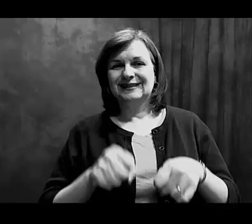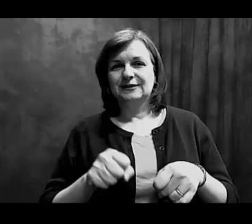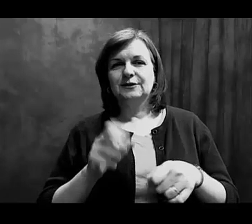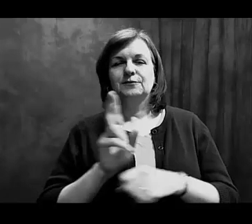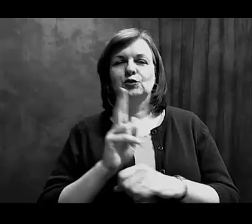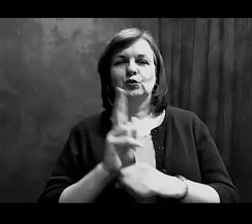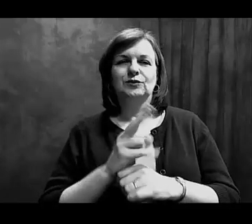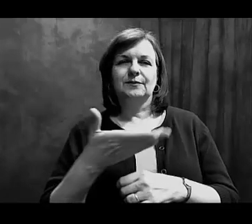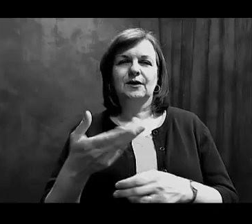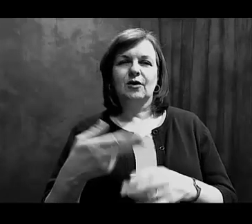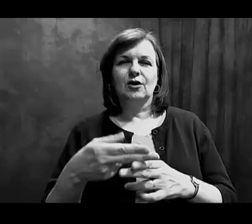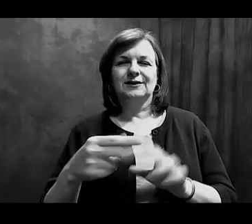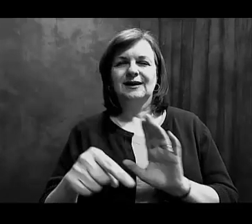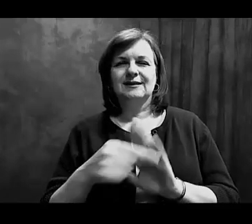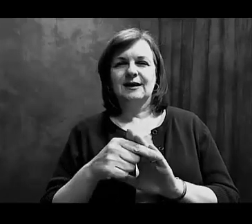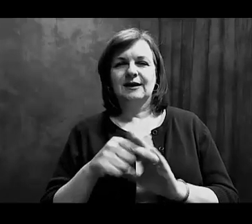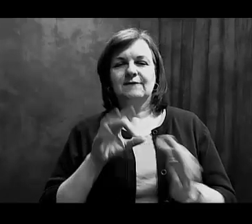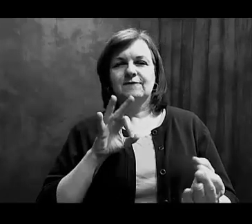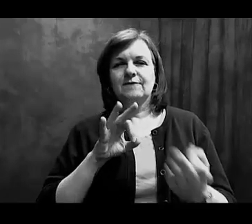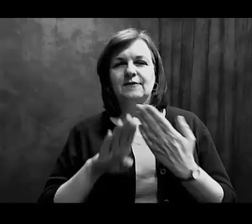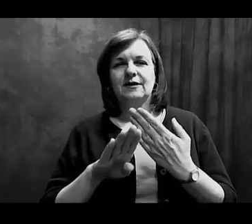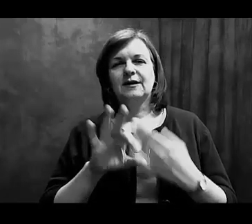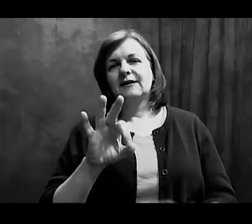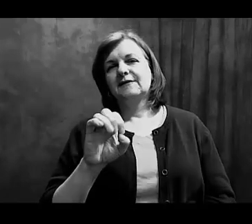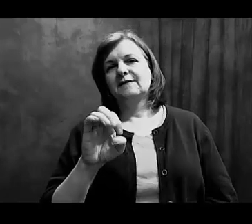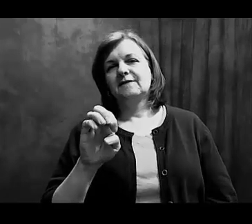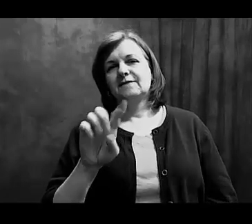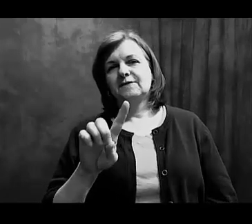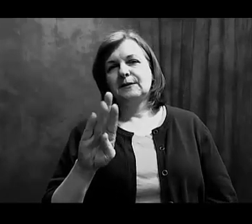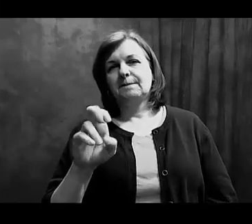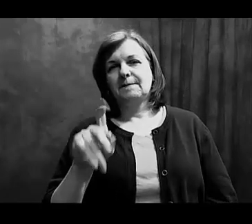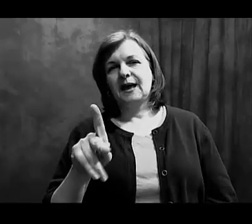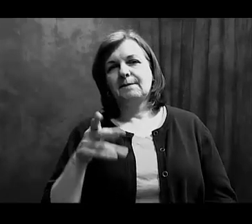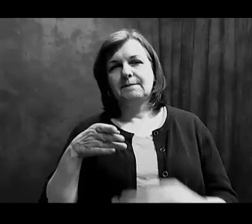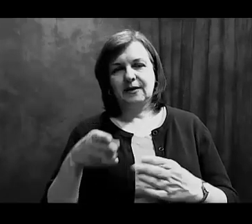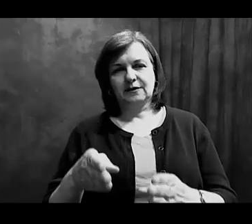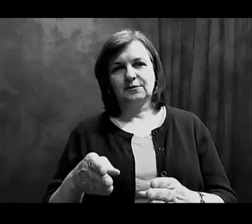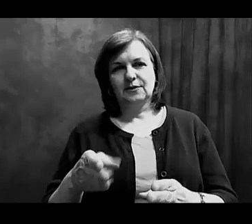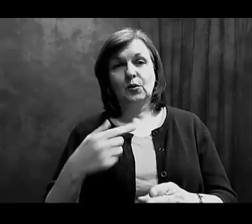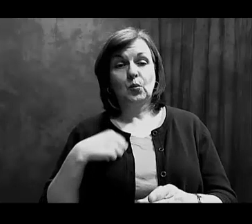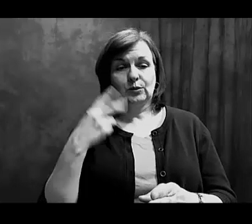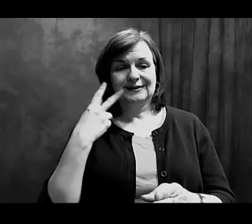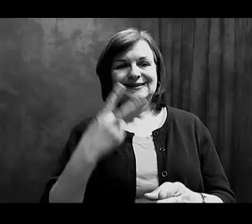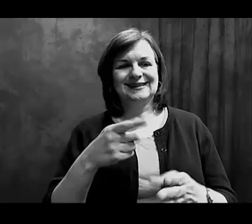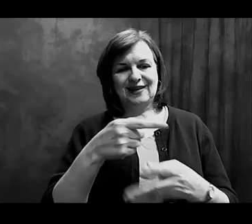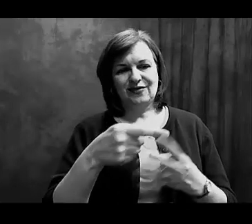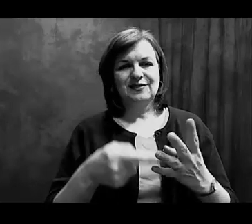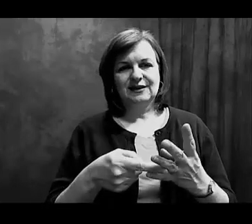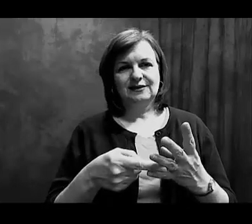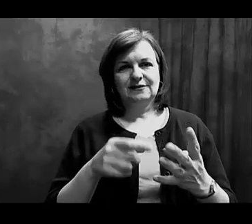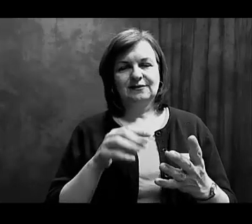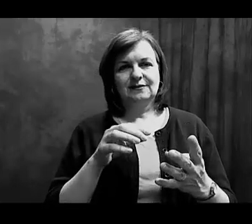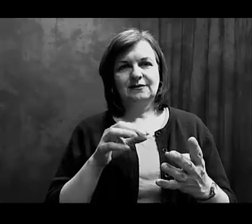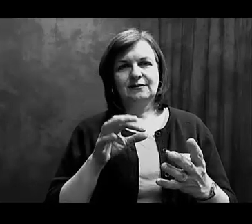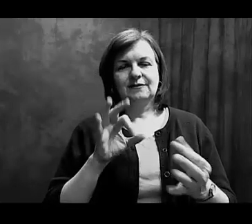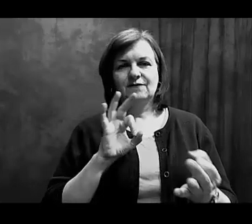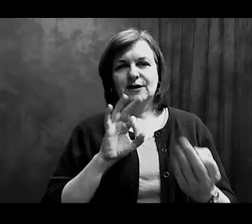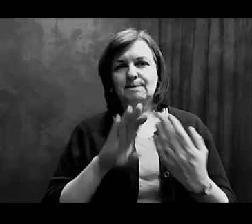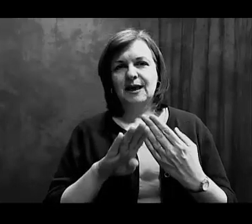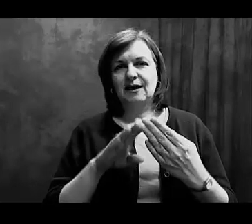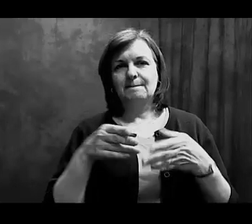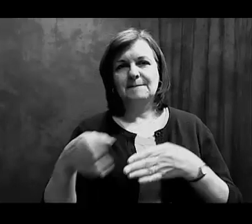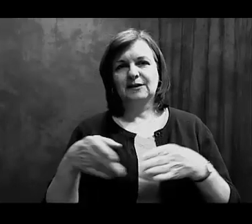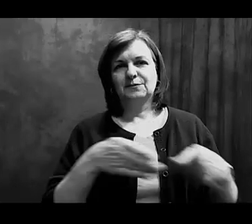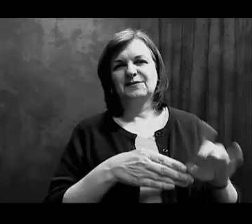are maintained primarily by what we call a negative feedback system or negative feedback mechanism. And we will look at these a lot